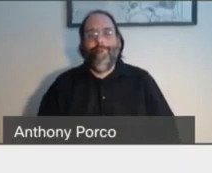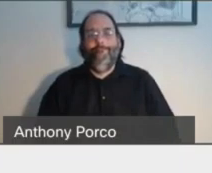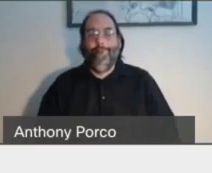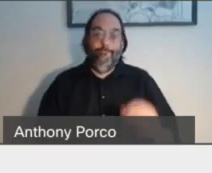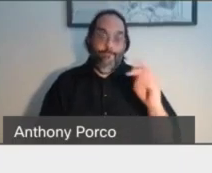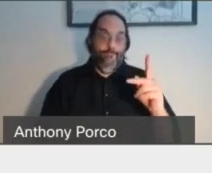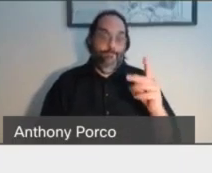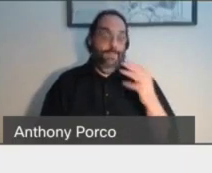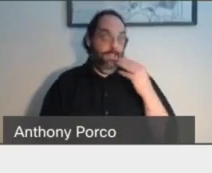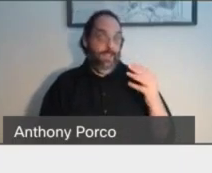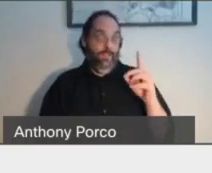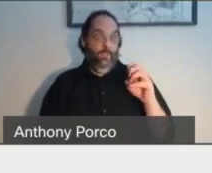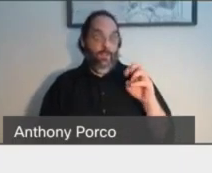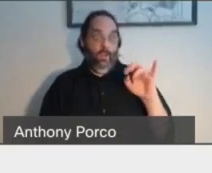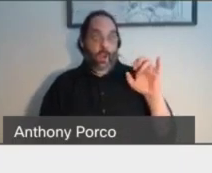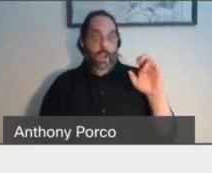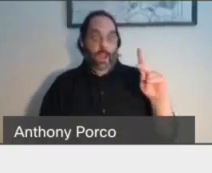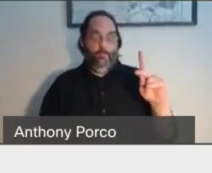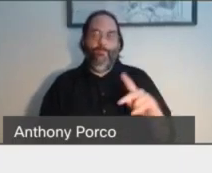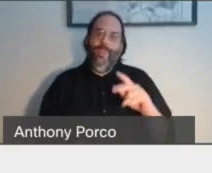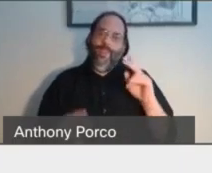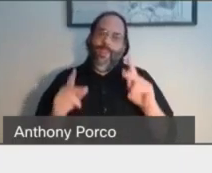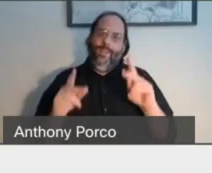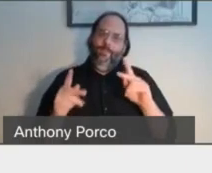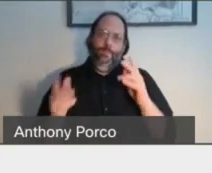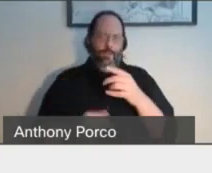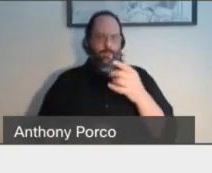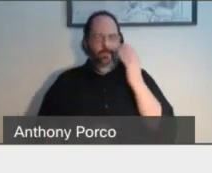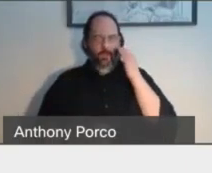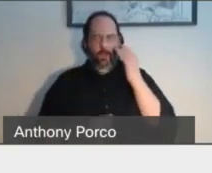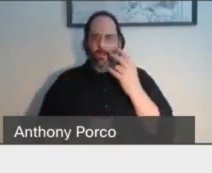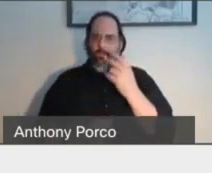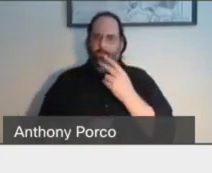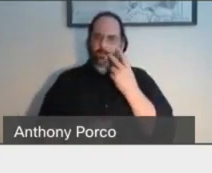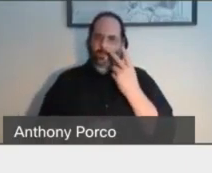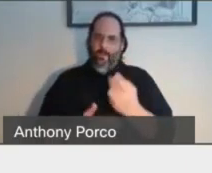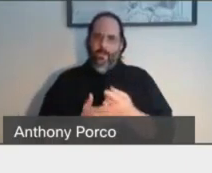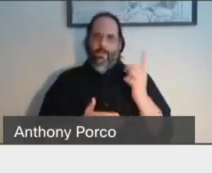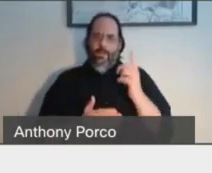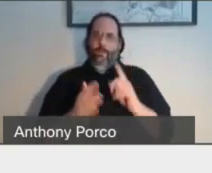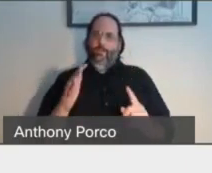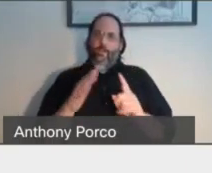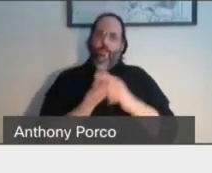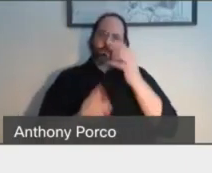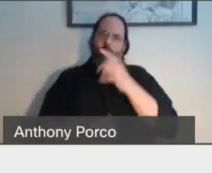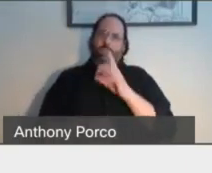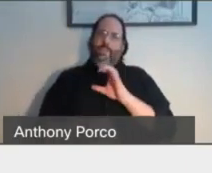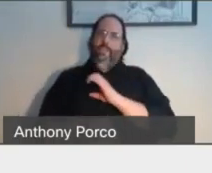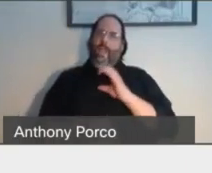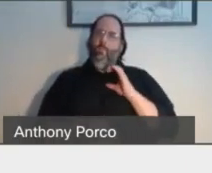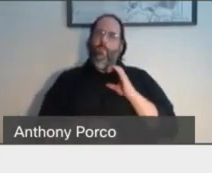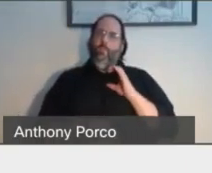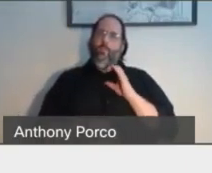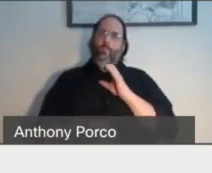Okay, thanks, Derek. You know, people may know, you may have seen that last week I appeared before the DC Council Committee on